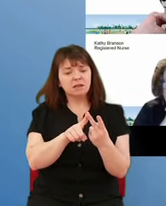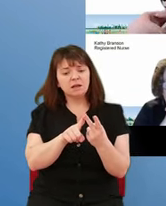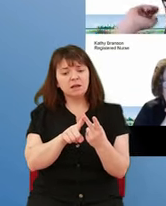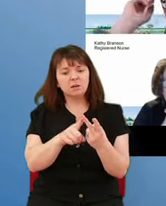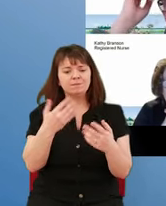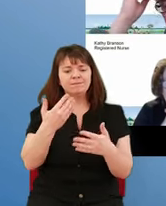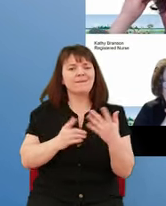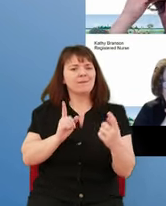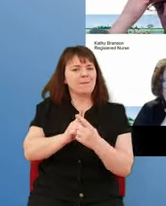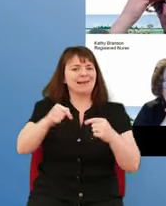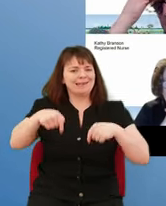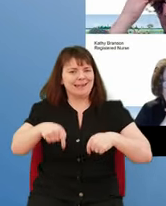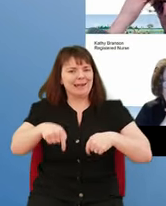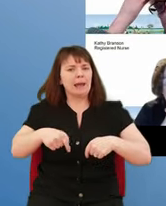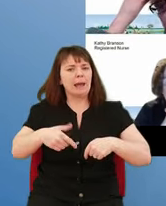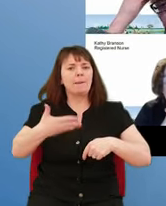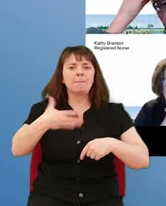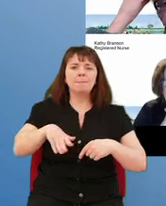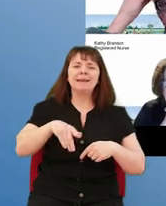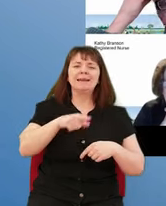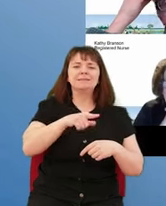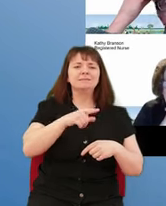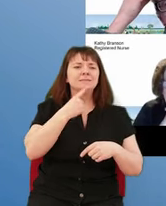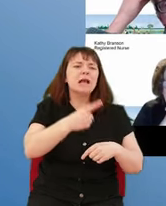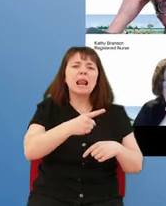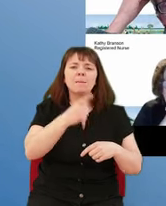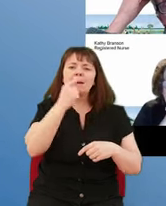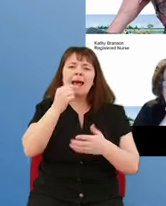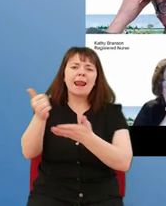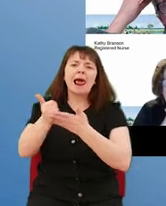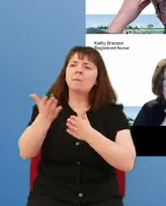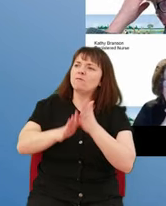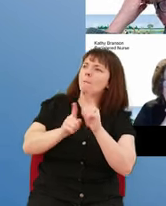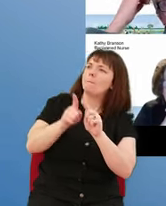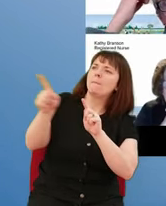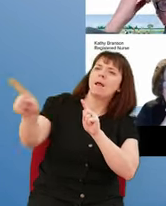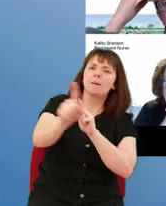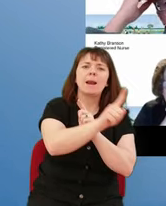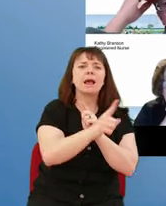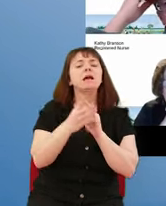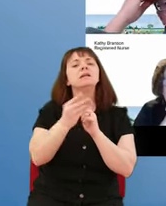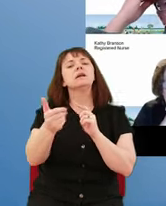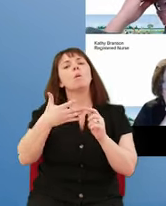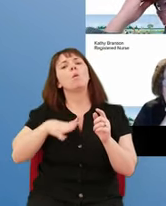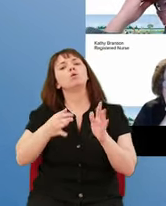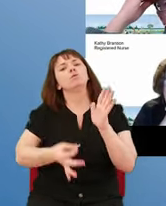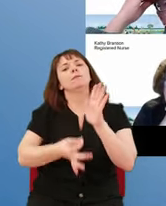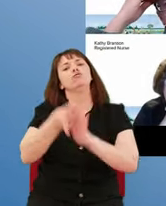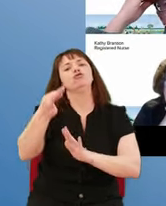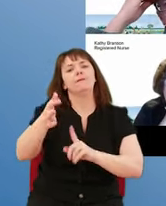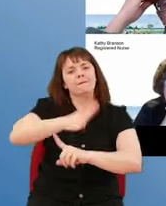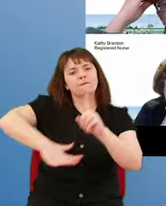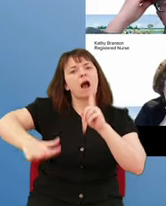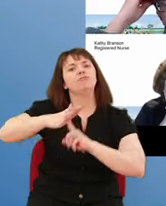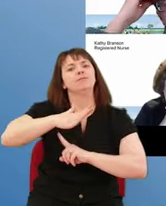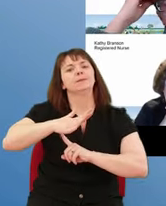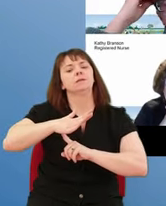the environment that they have, and through this process we've linked with the other funding pots through the estate team.